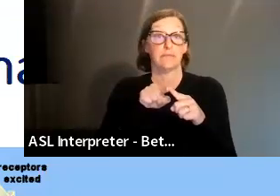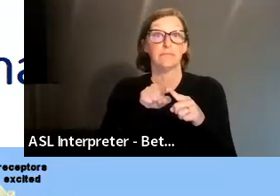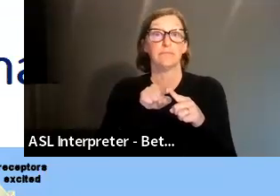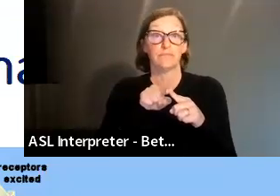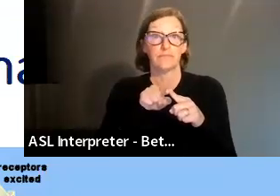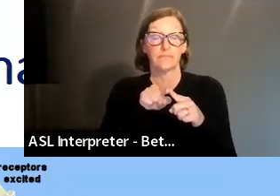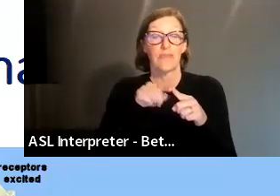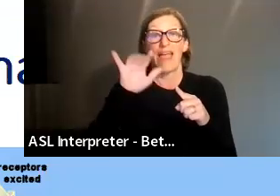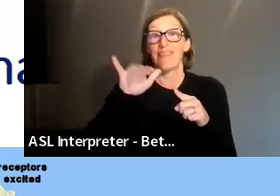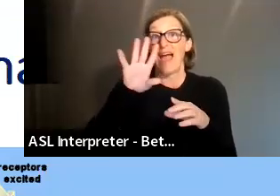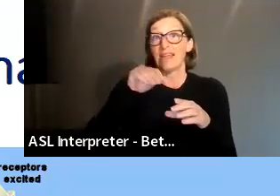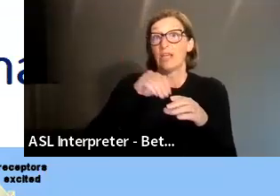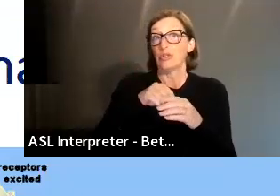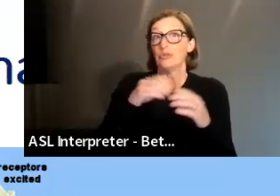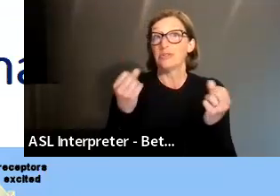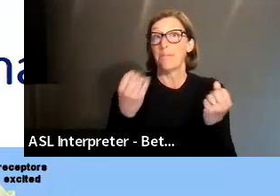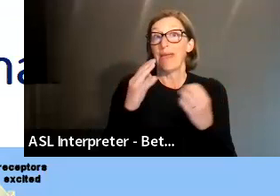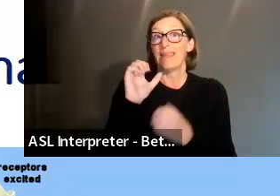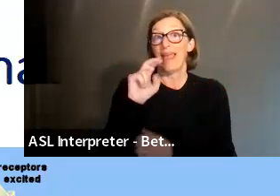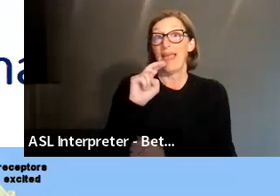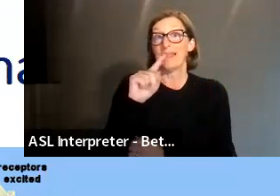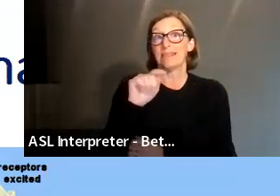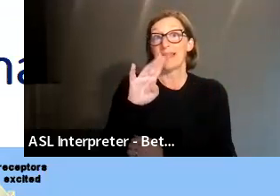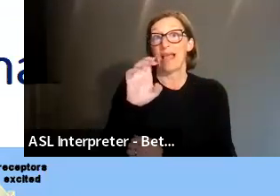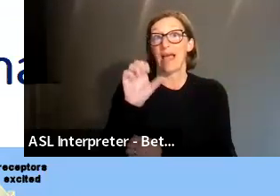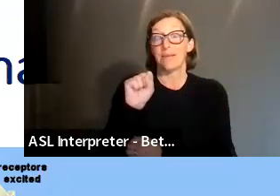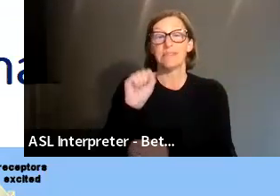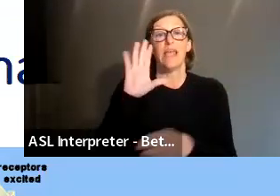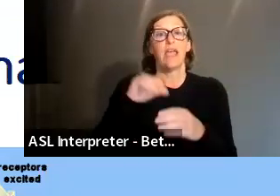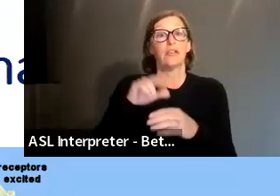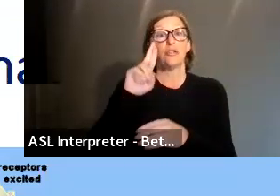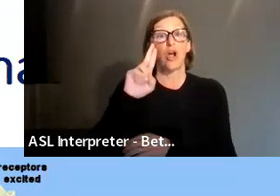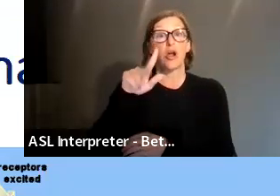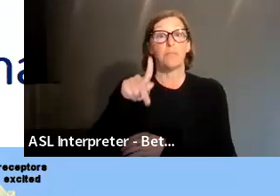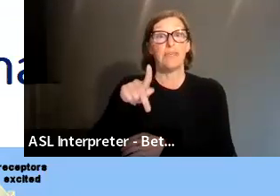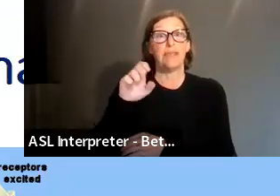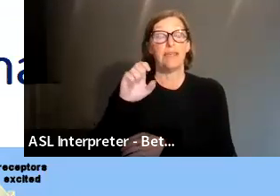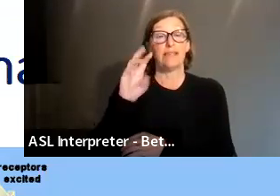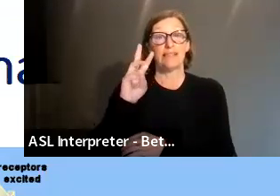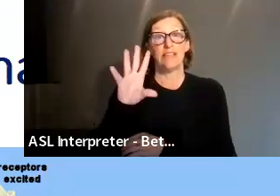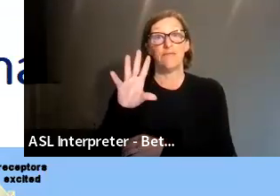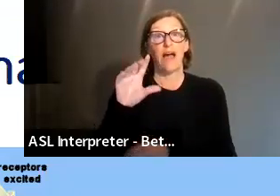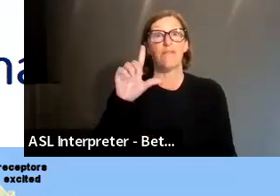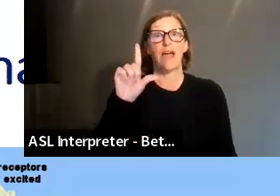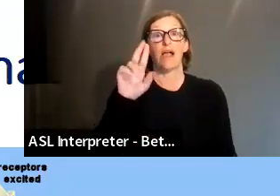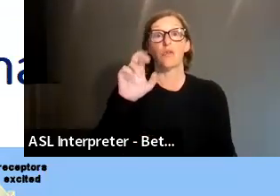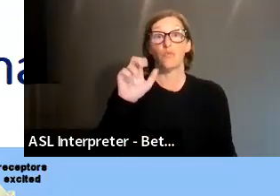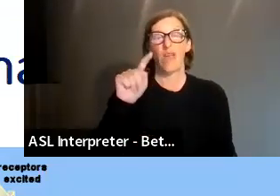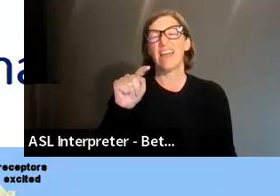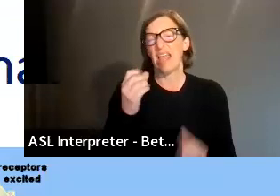which includes many enzymes, including the RP65, the LRAT, and many